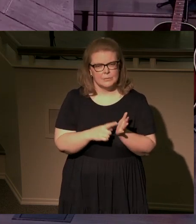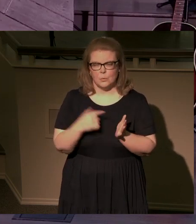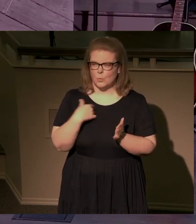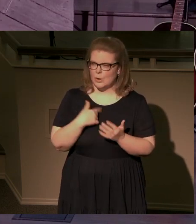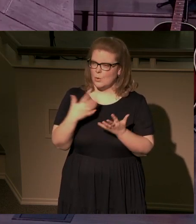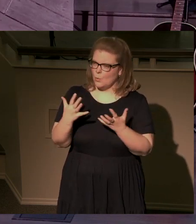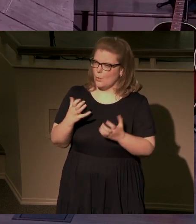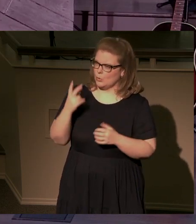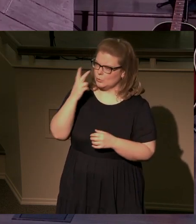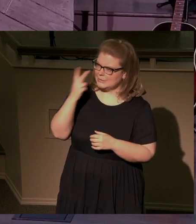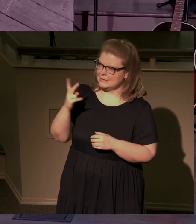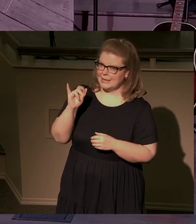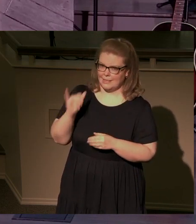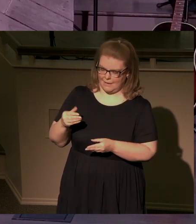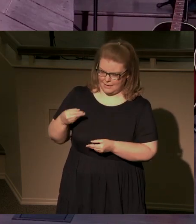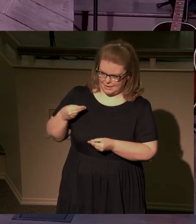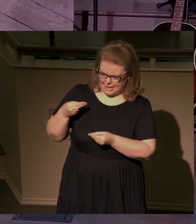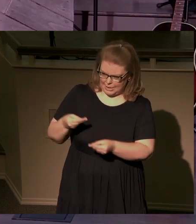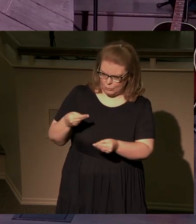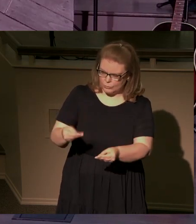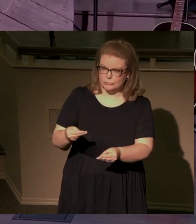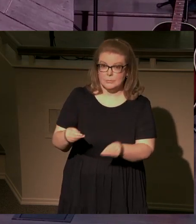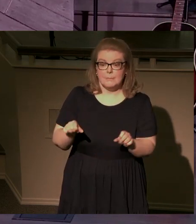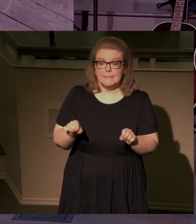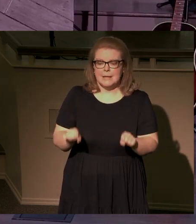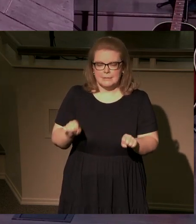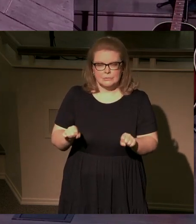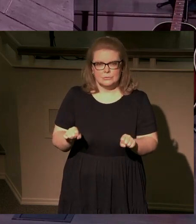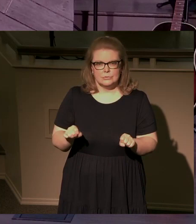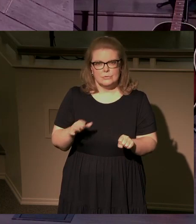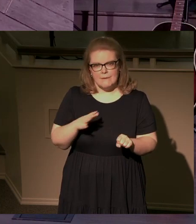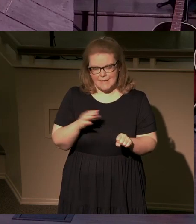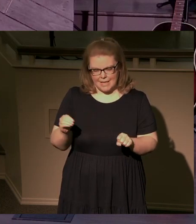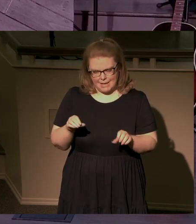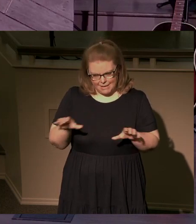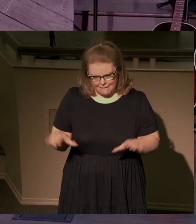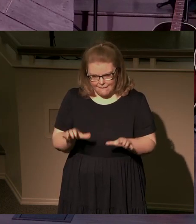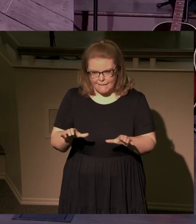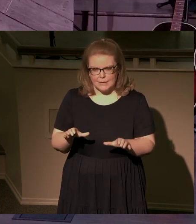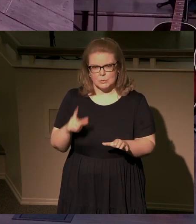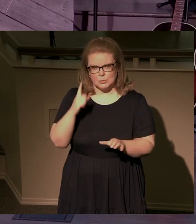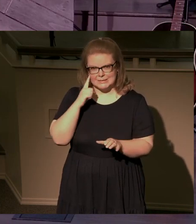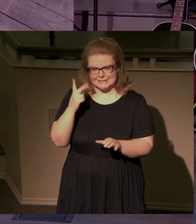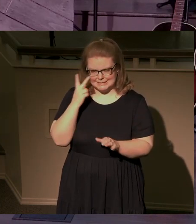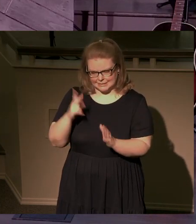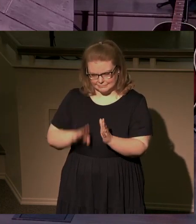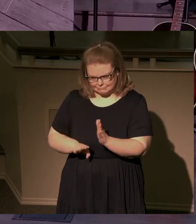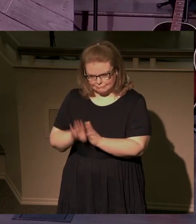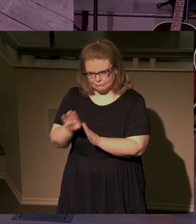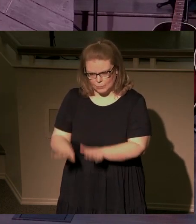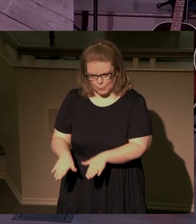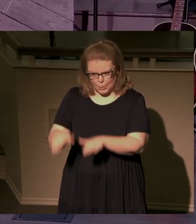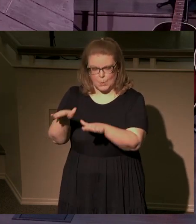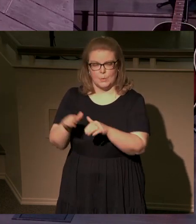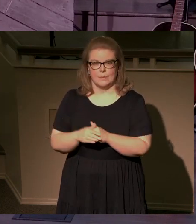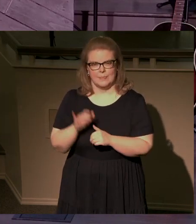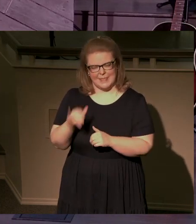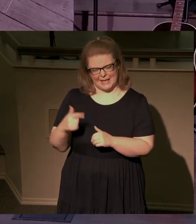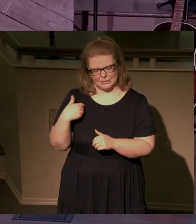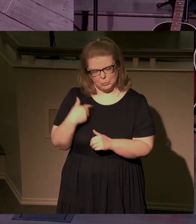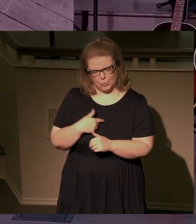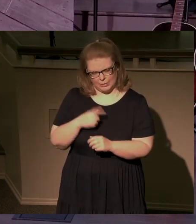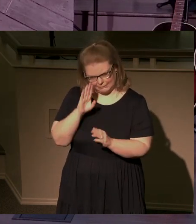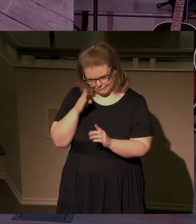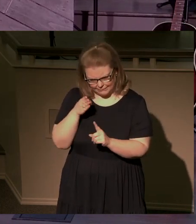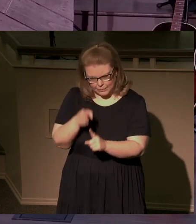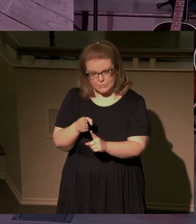heritage potential and then acts in a way to see them grow. And so that's what we're pursuing. Not judgment, not about